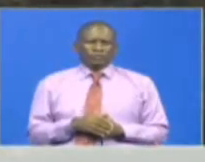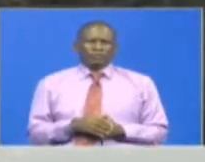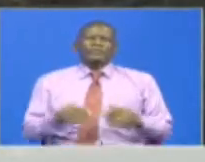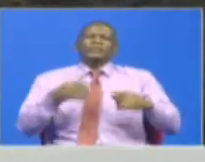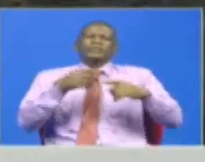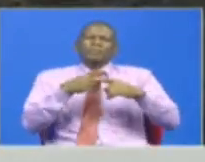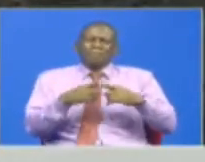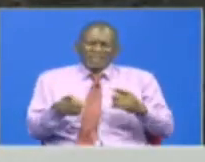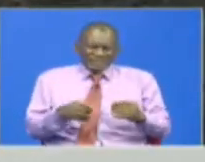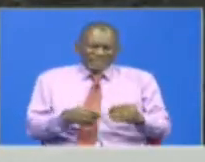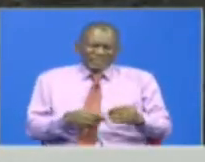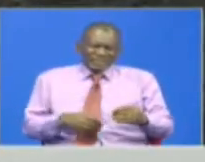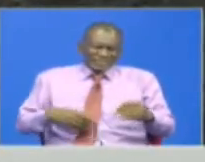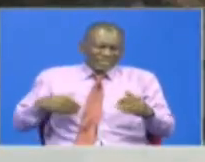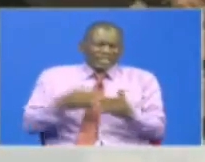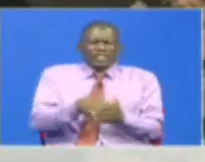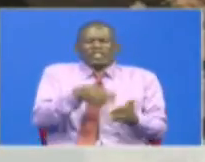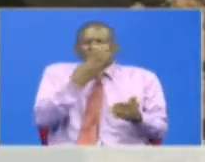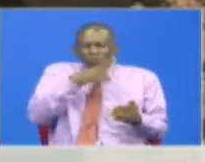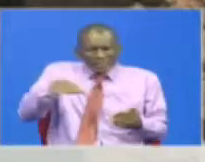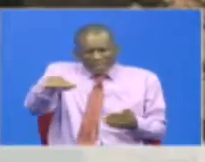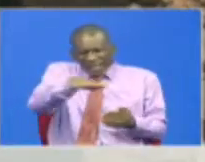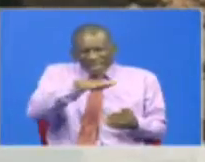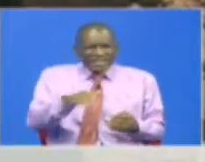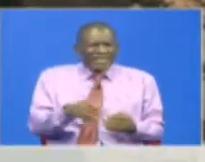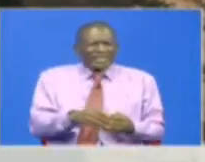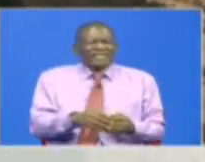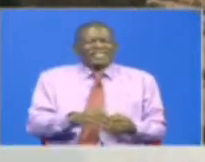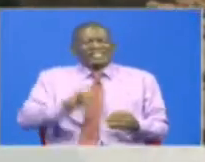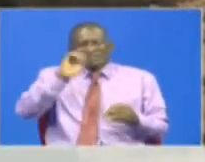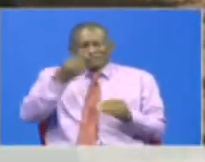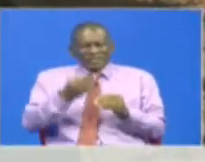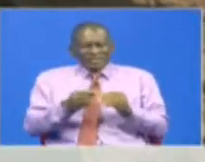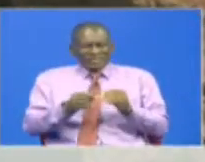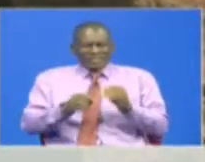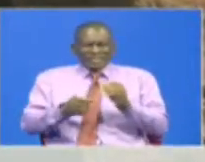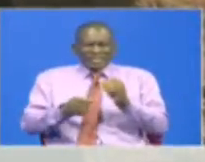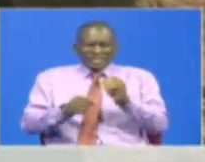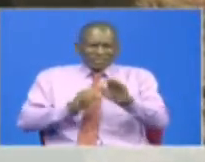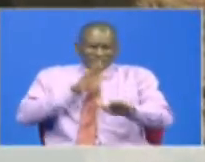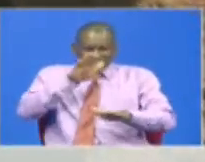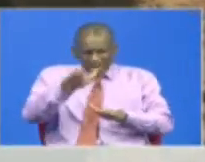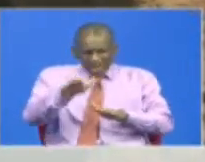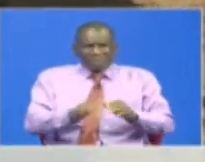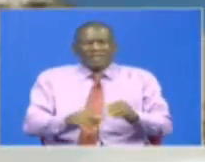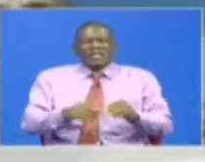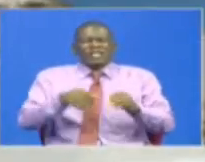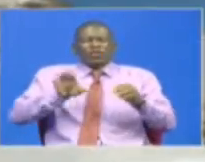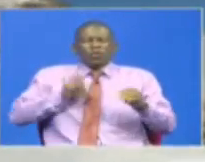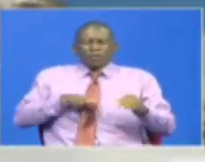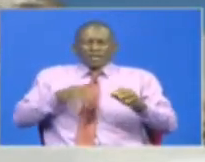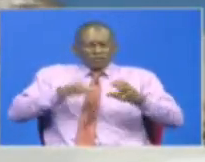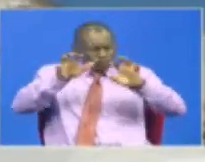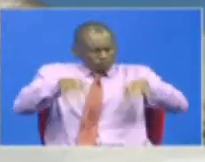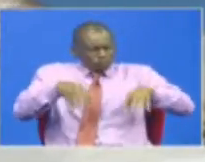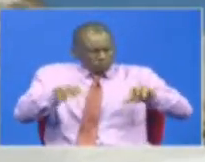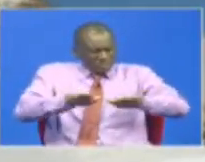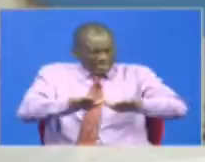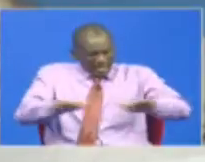Getting to the water point is just the first step. The women have to dig up the earth with bare hands to get to the